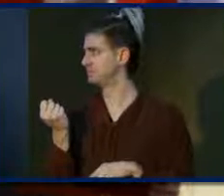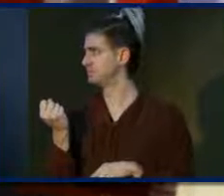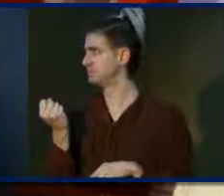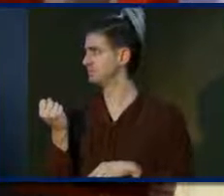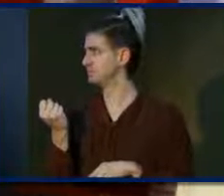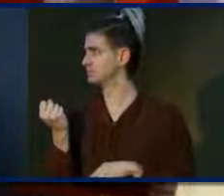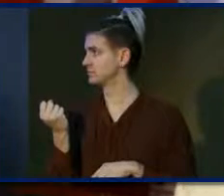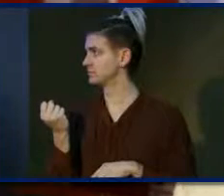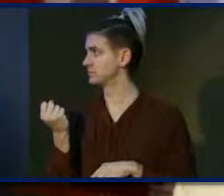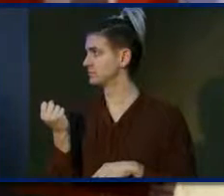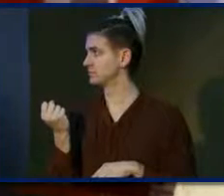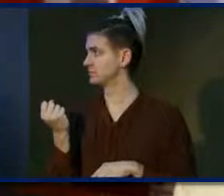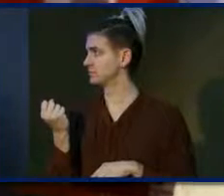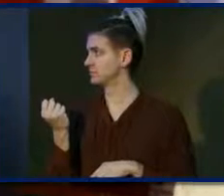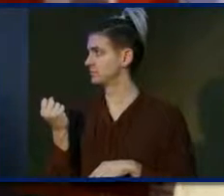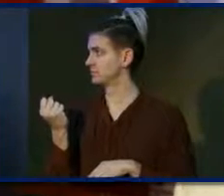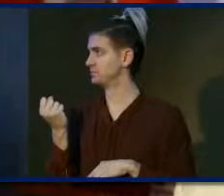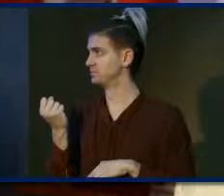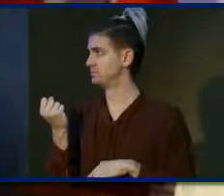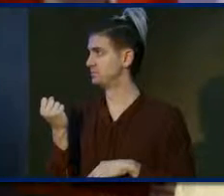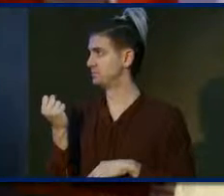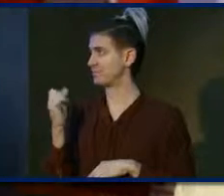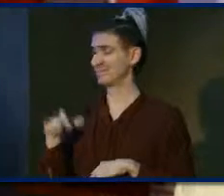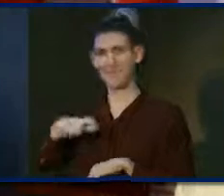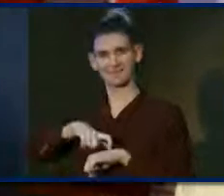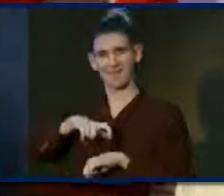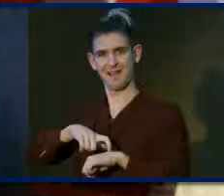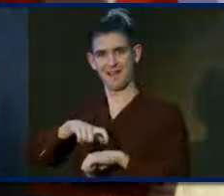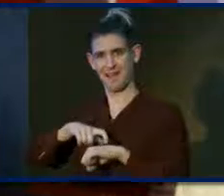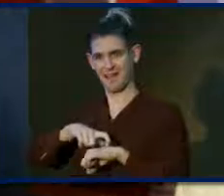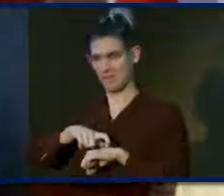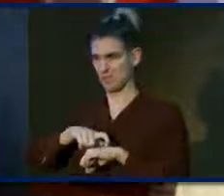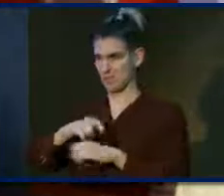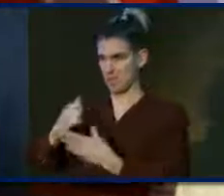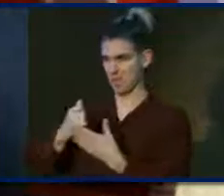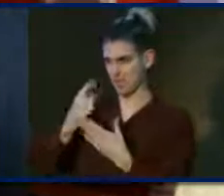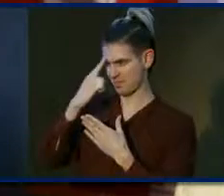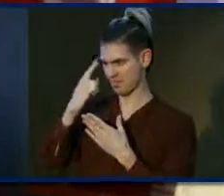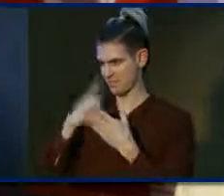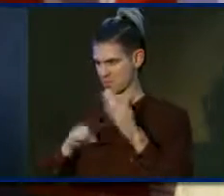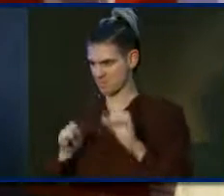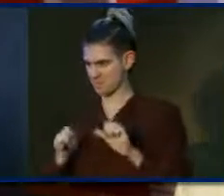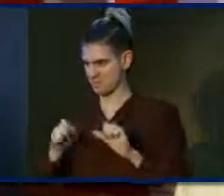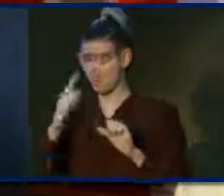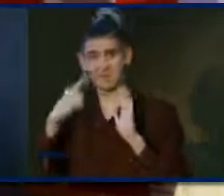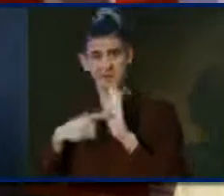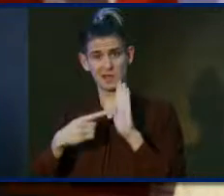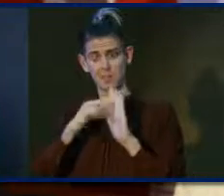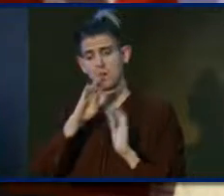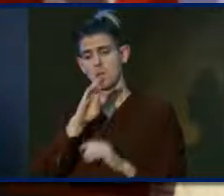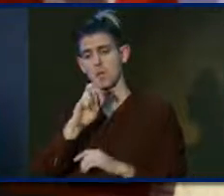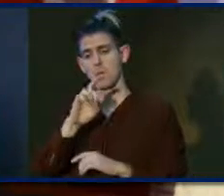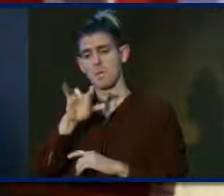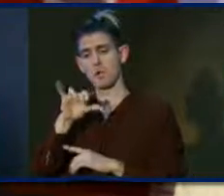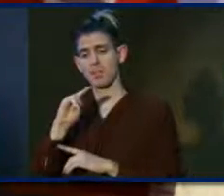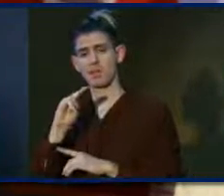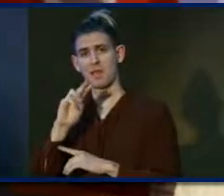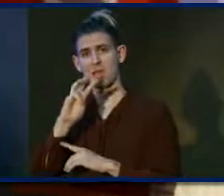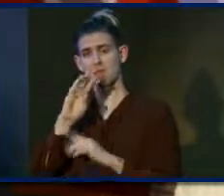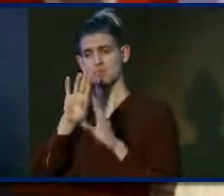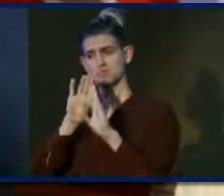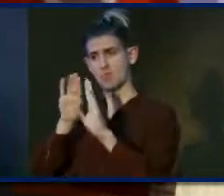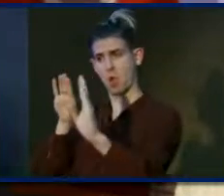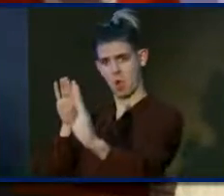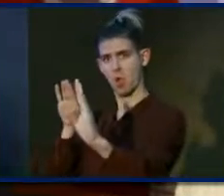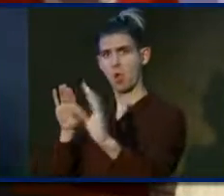think, make me think about what's possible. So the Berlin Wall changed, and that didn't seem possible to have the Cold War